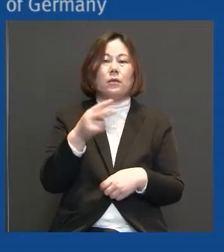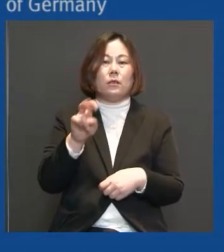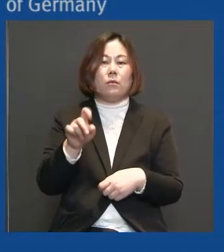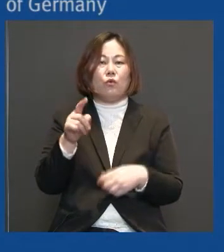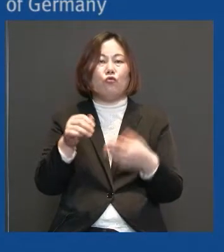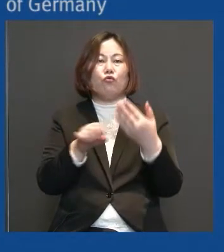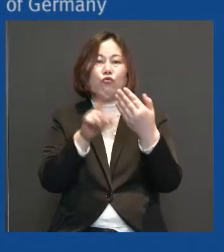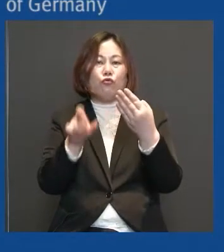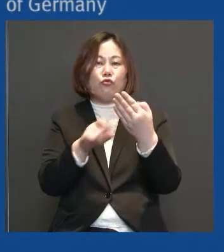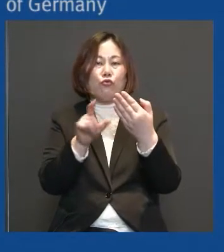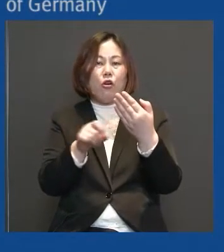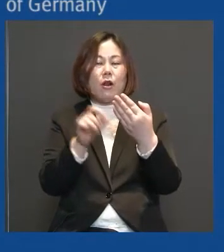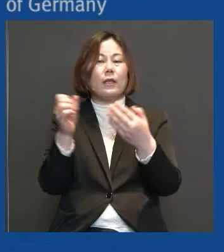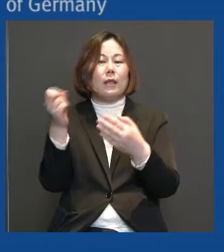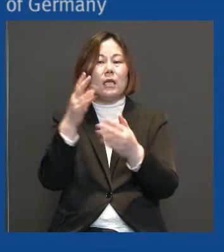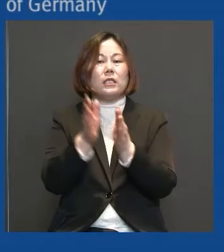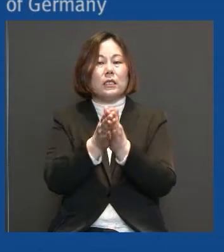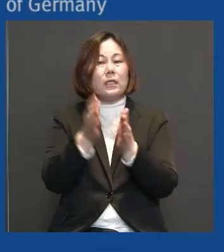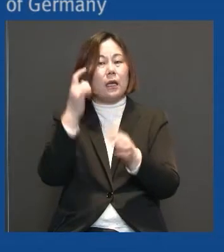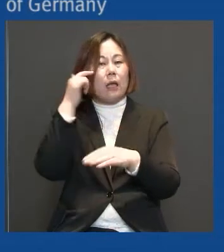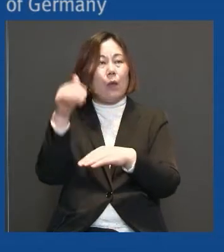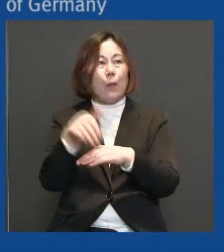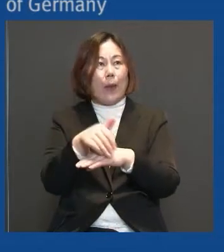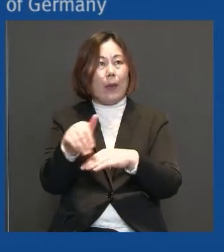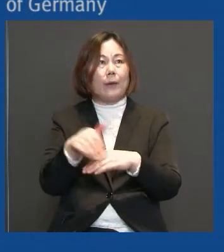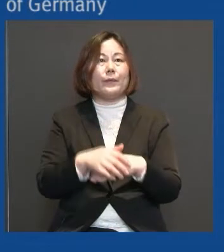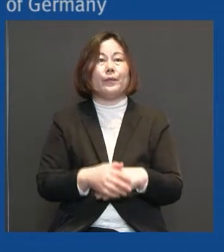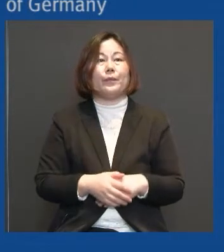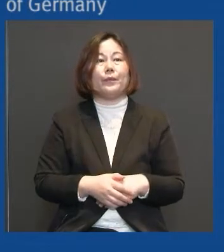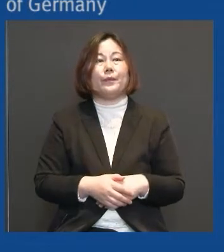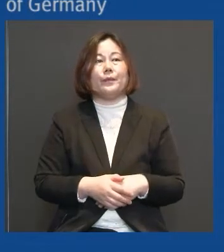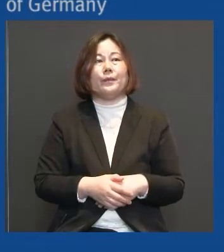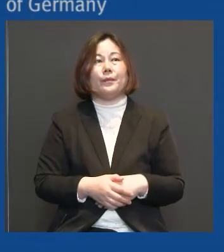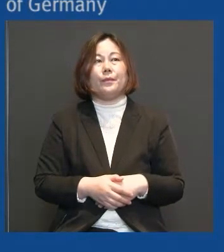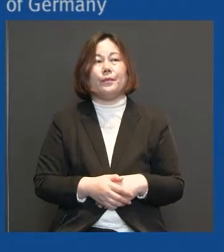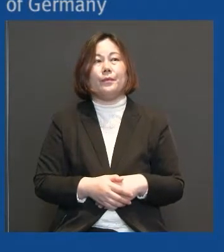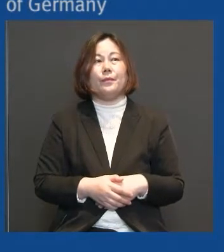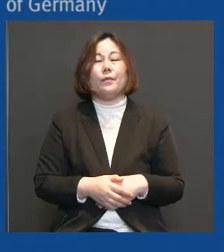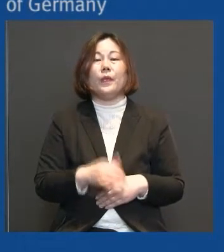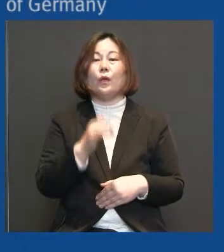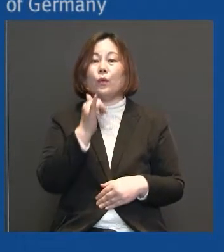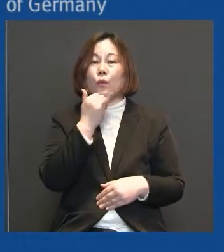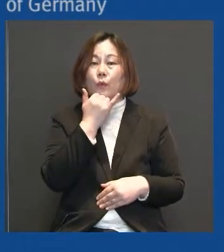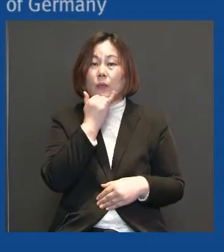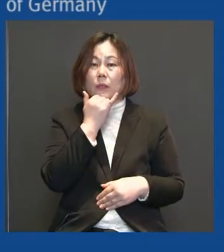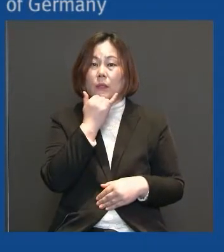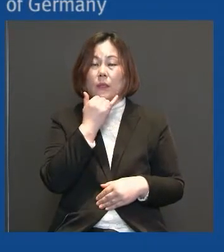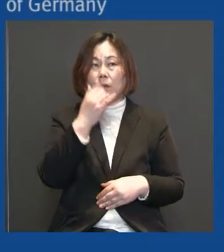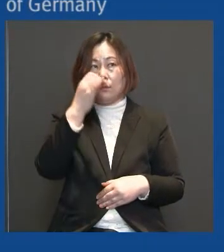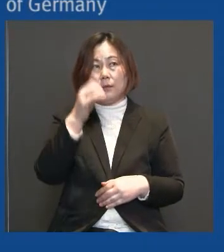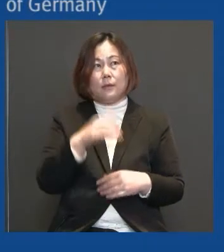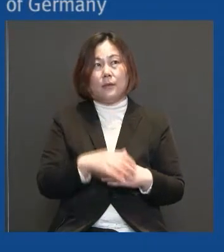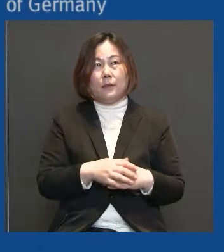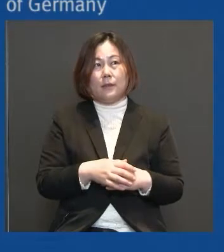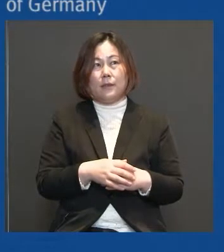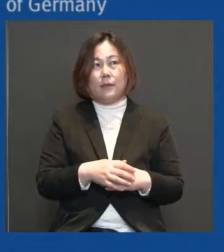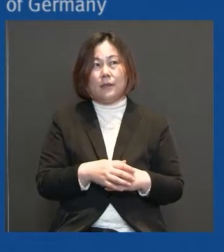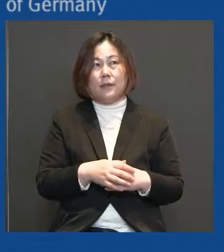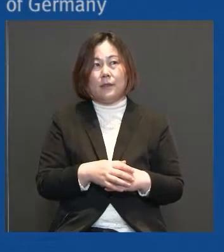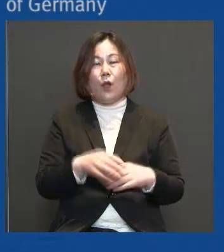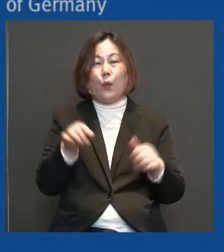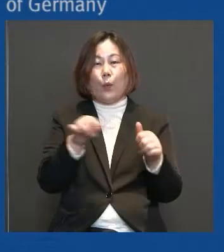So, as earlier mentioned, Germany is not only promoting education, lifelong learning,